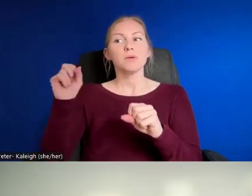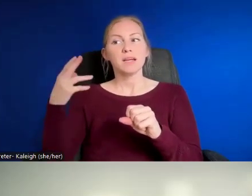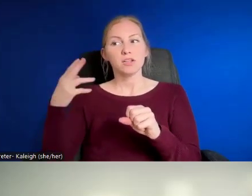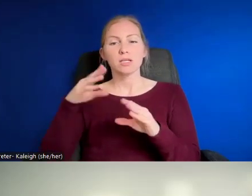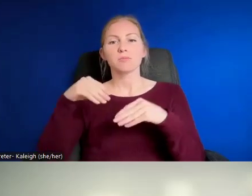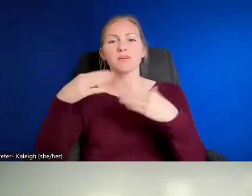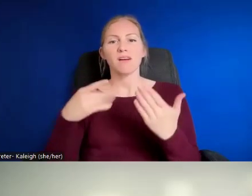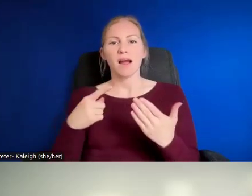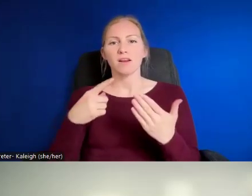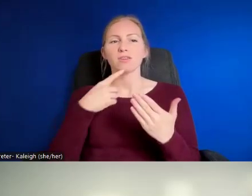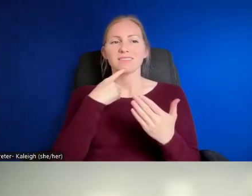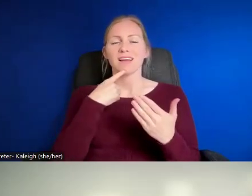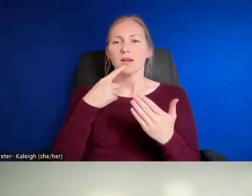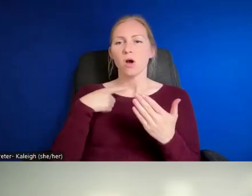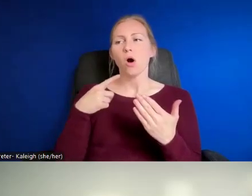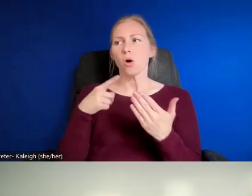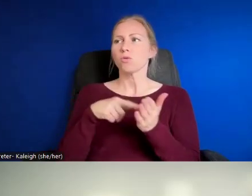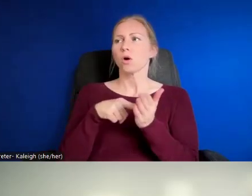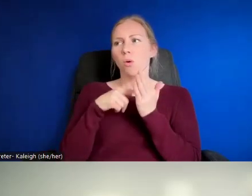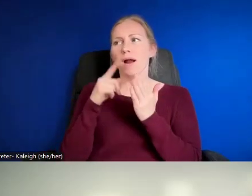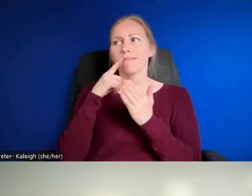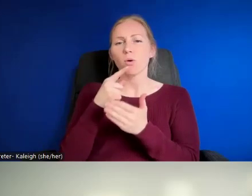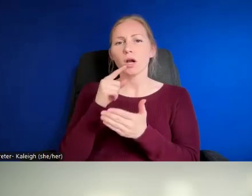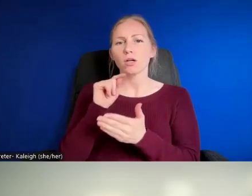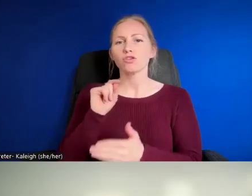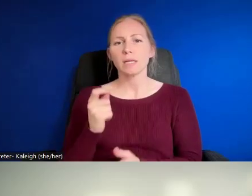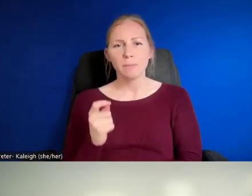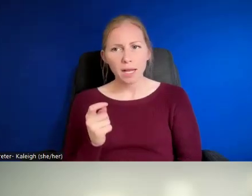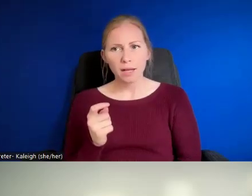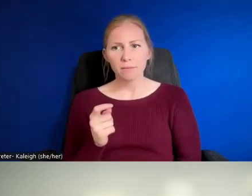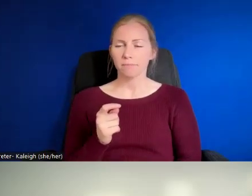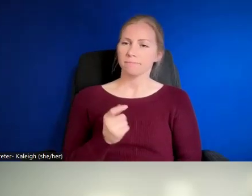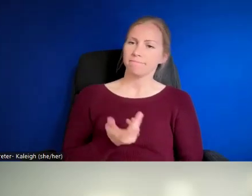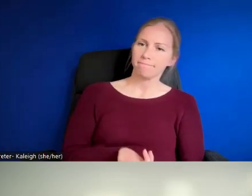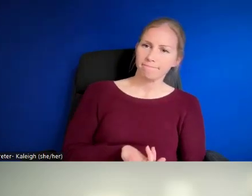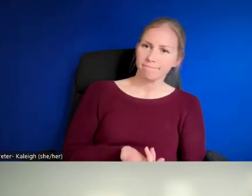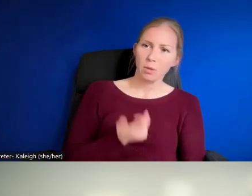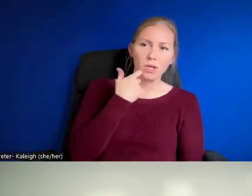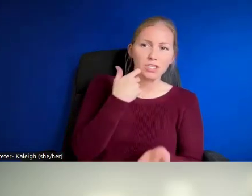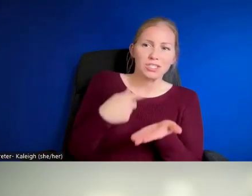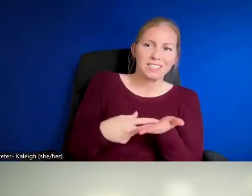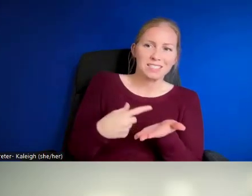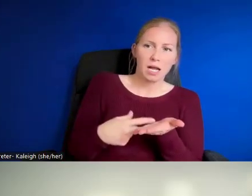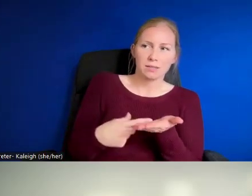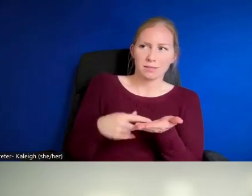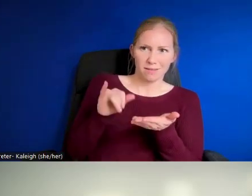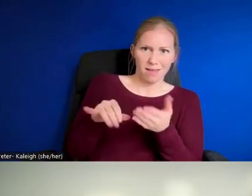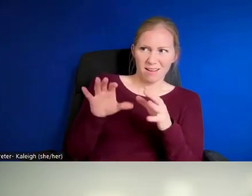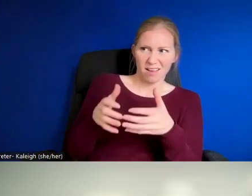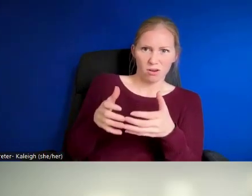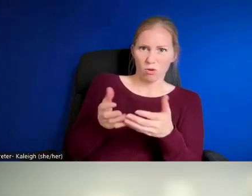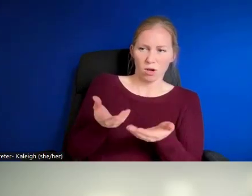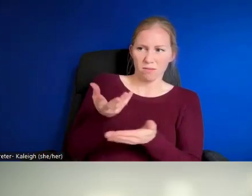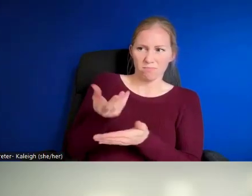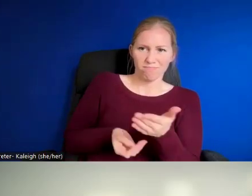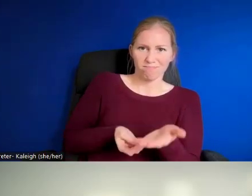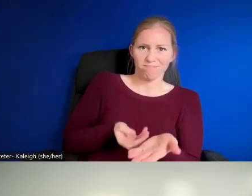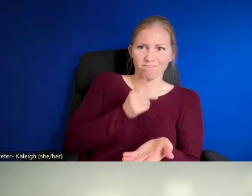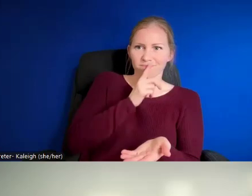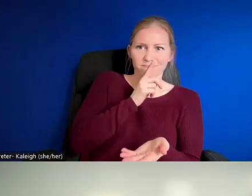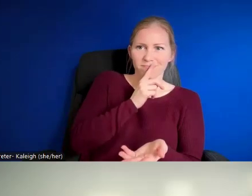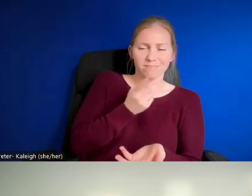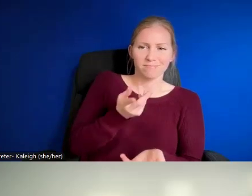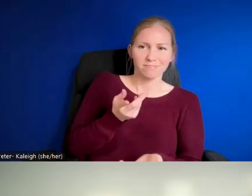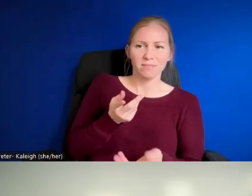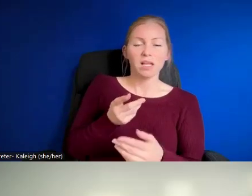were required for treatment. Now, as we just discussed, there is no such category. There is either